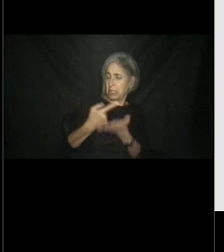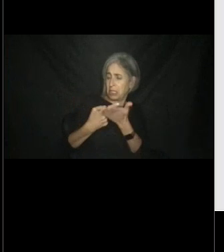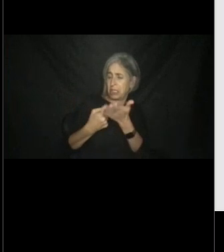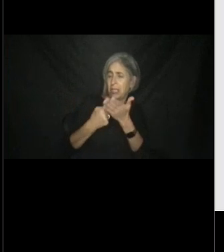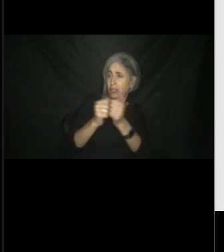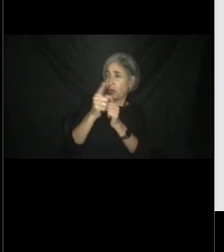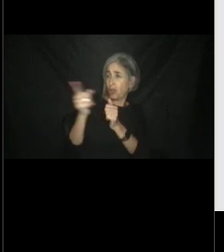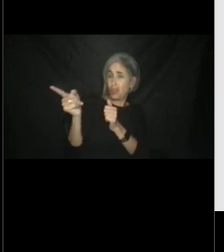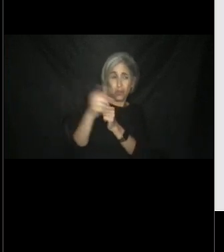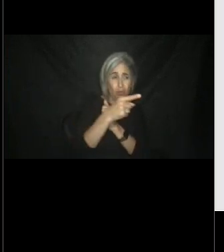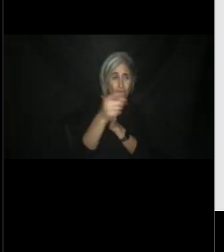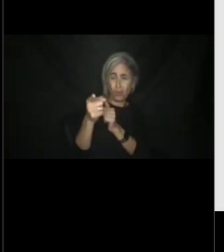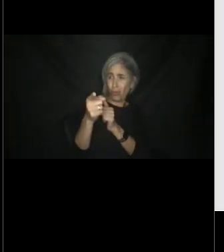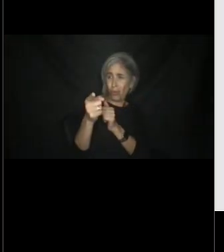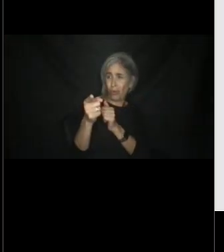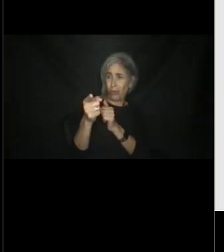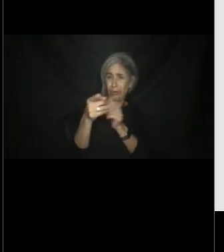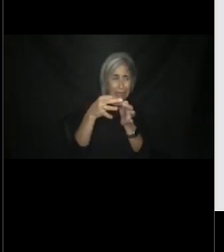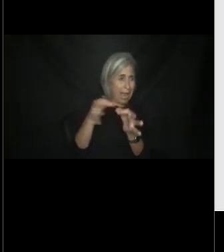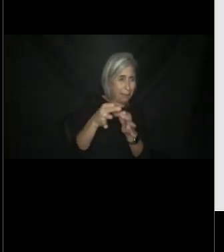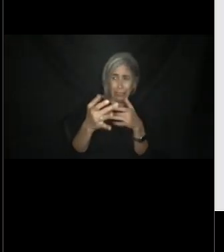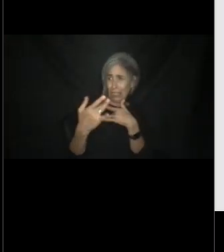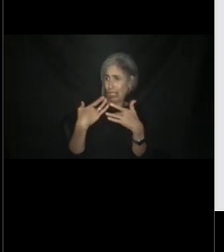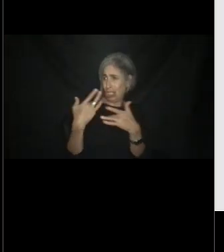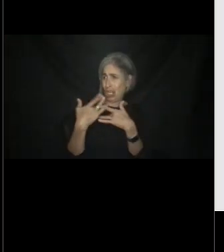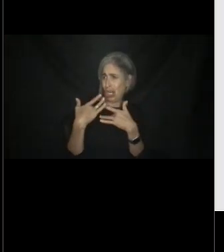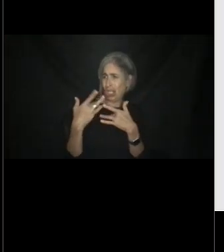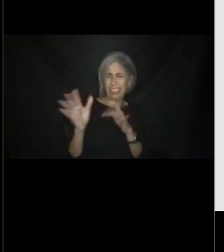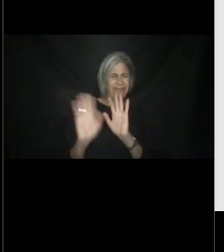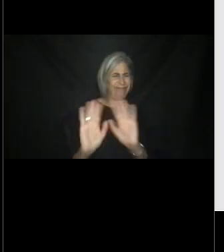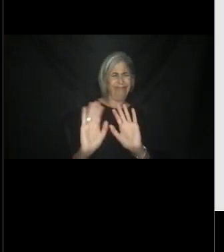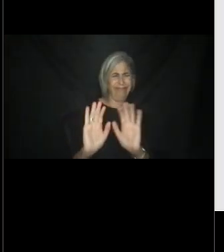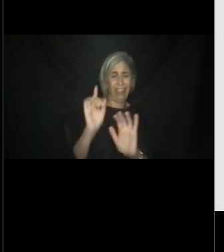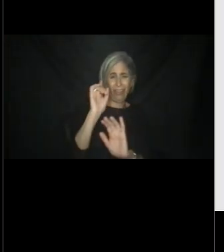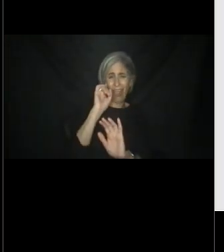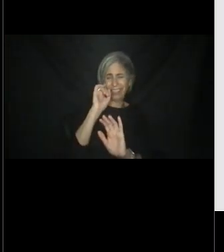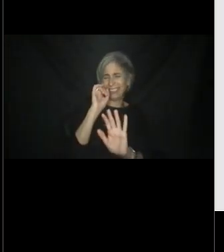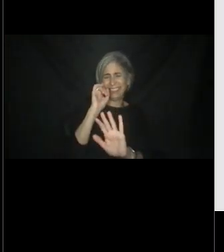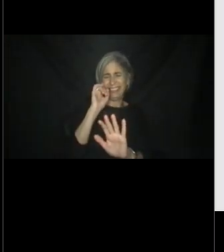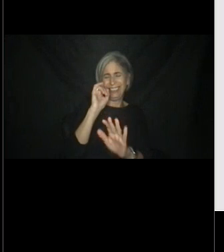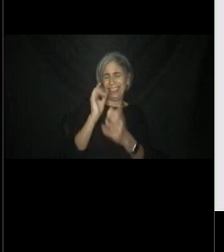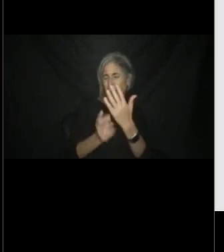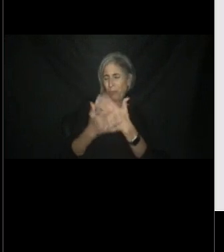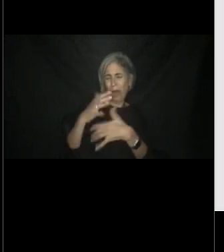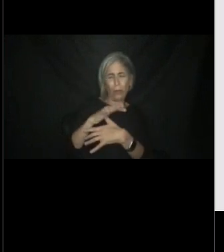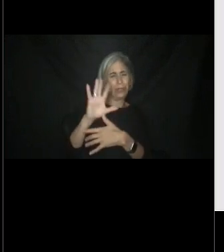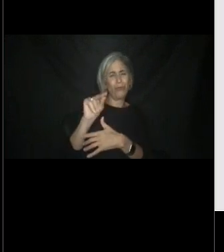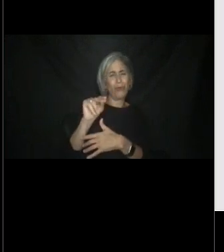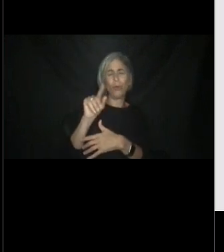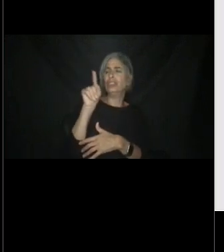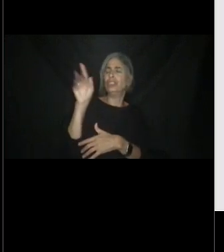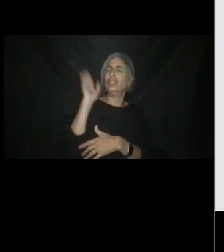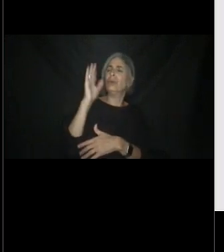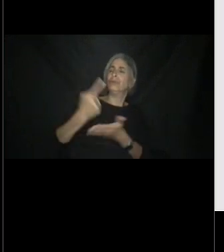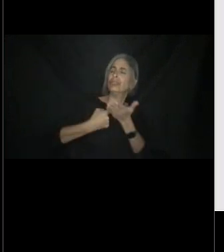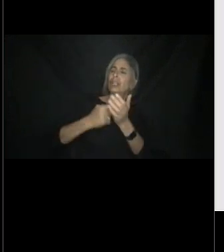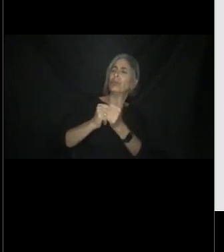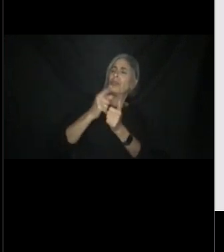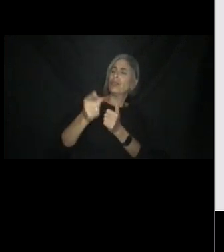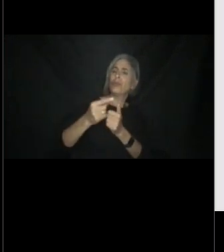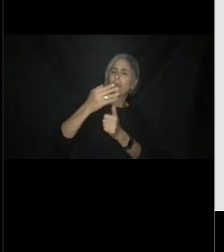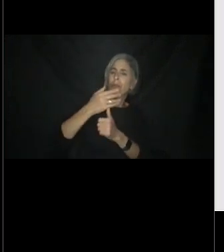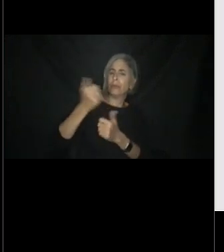you all each other's comments, concerns, thoughts, priorities, etc. She's going to, like the